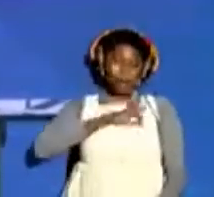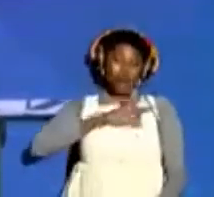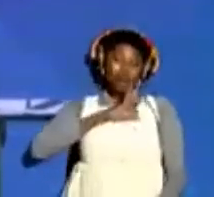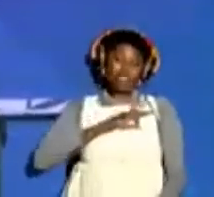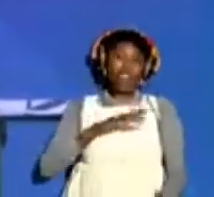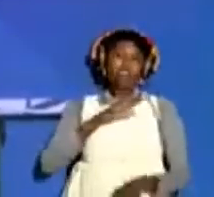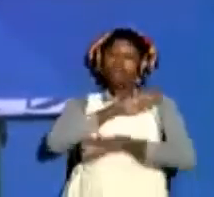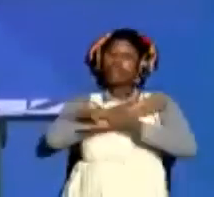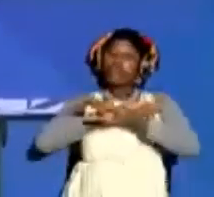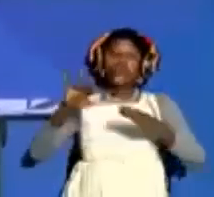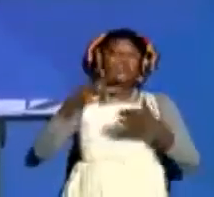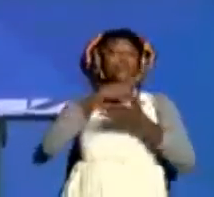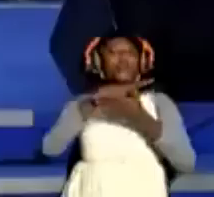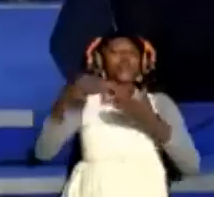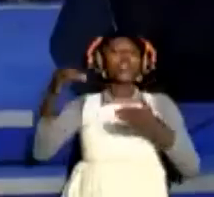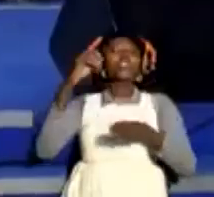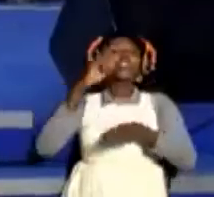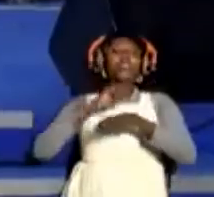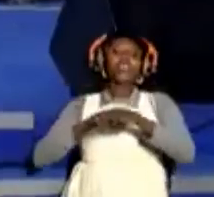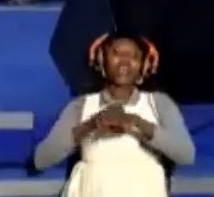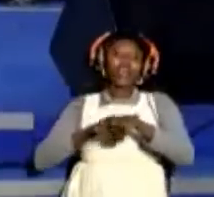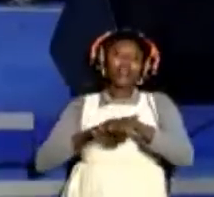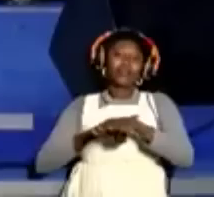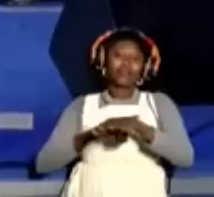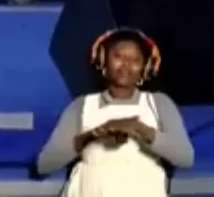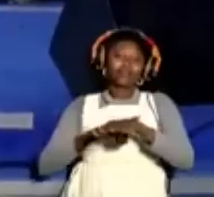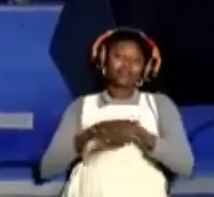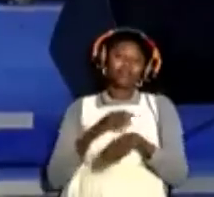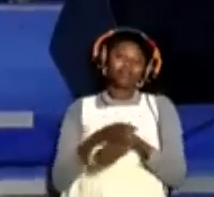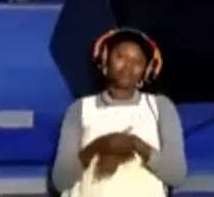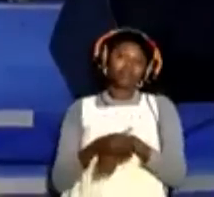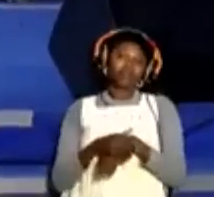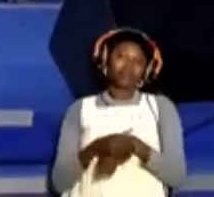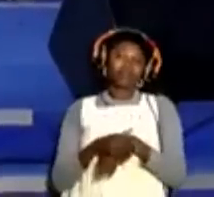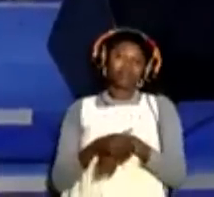Stop wasting time about high-sounding intellectualism.